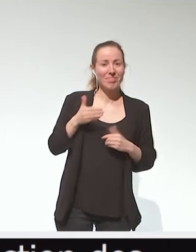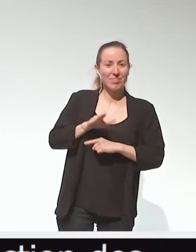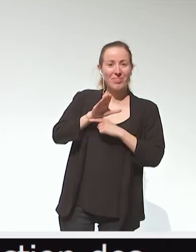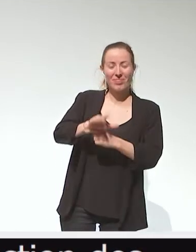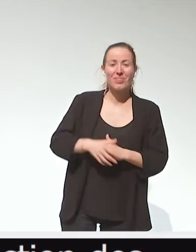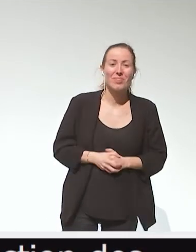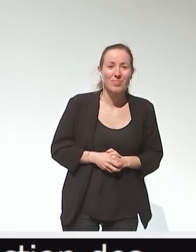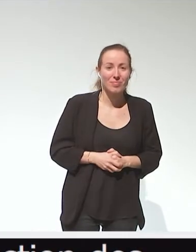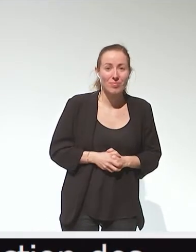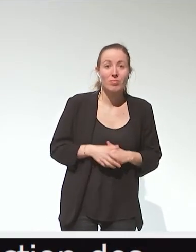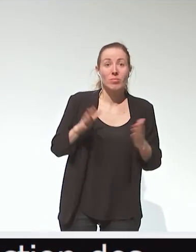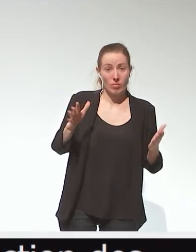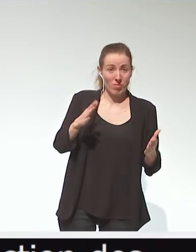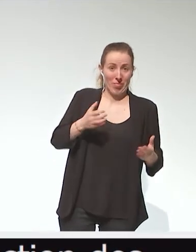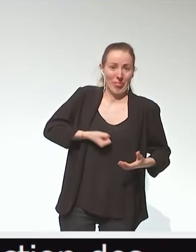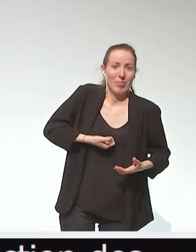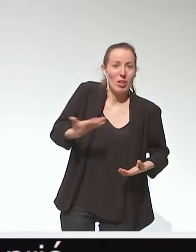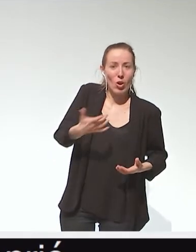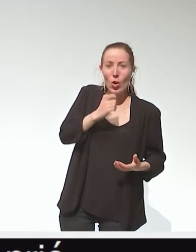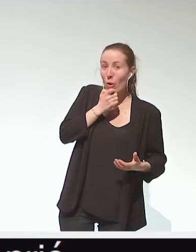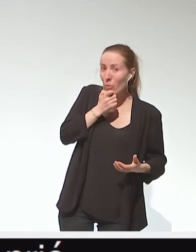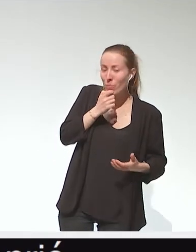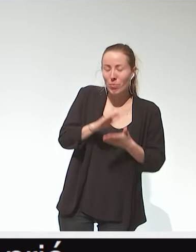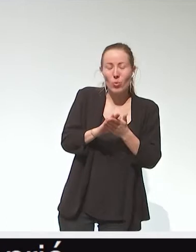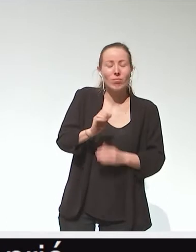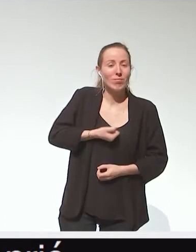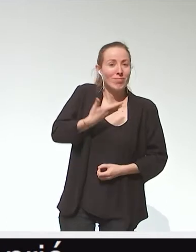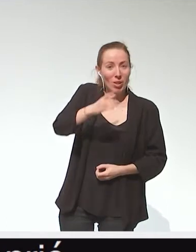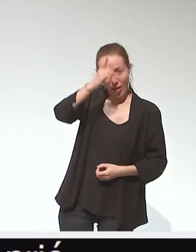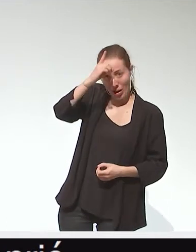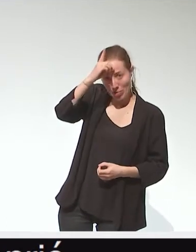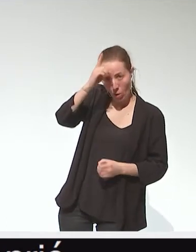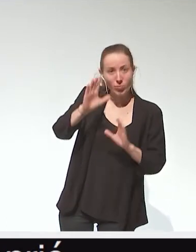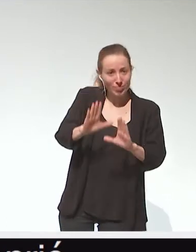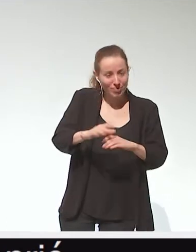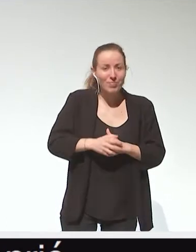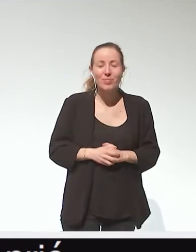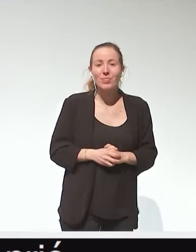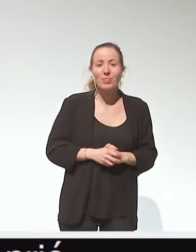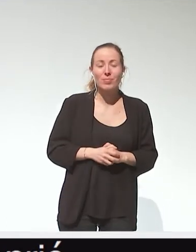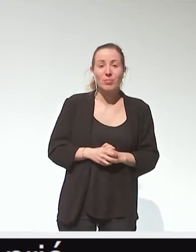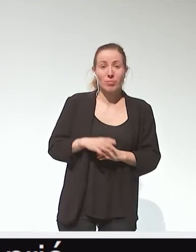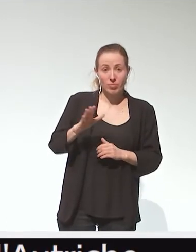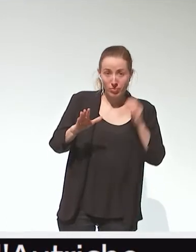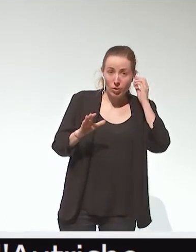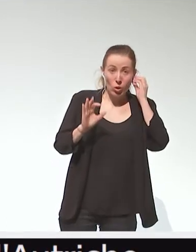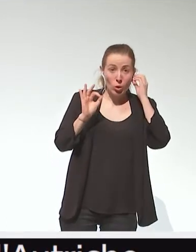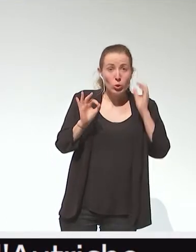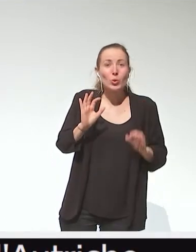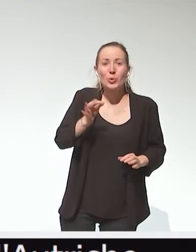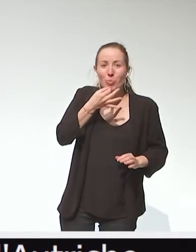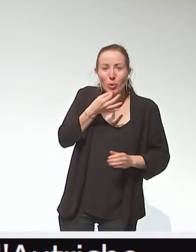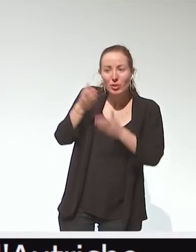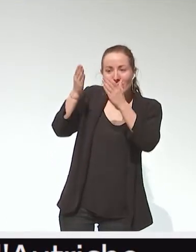there you have it. So I'll be speaking in German, with your leave. But I'd like to thank the